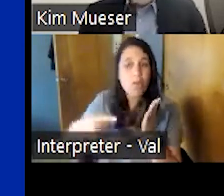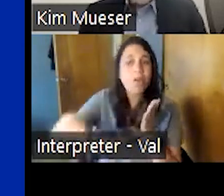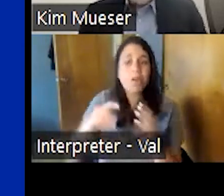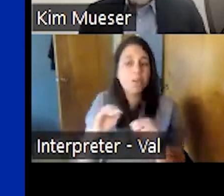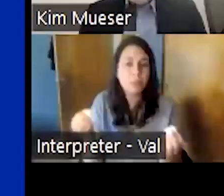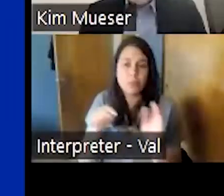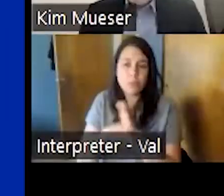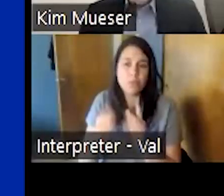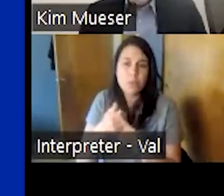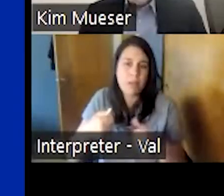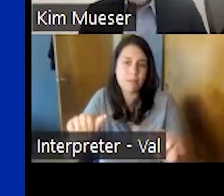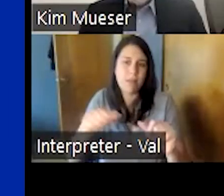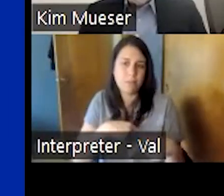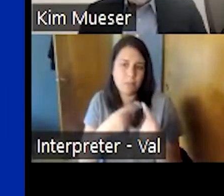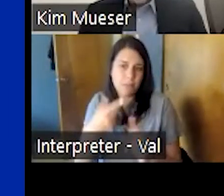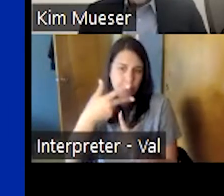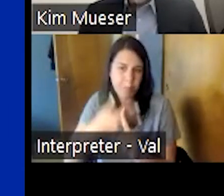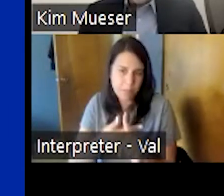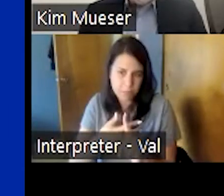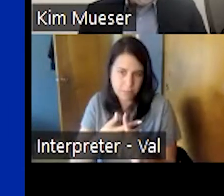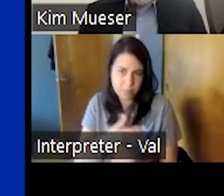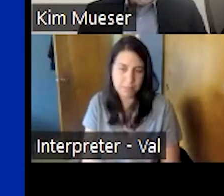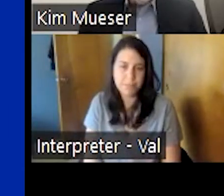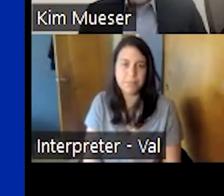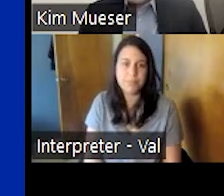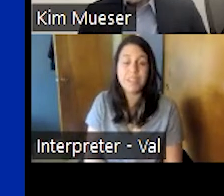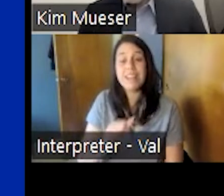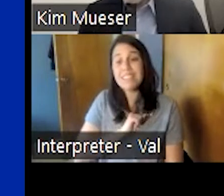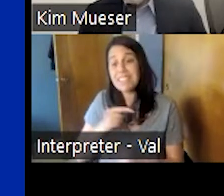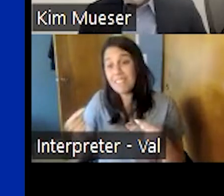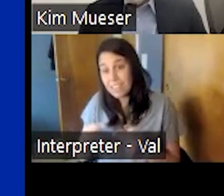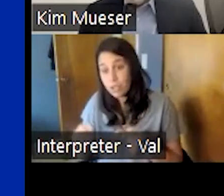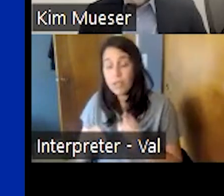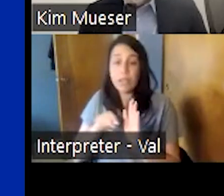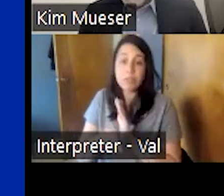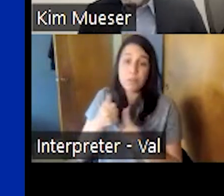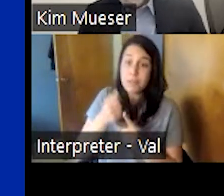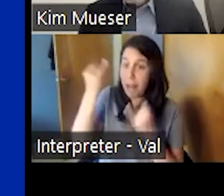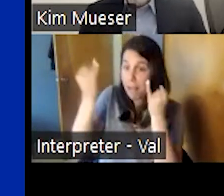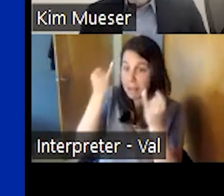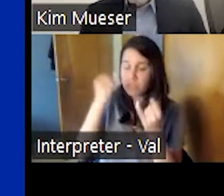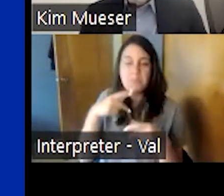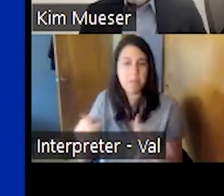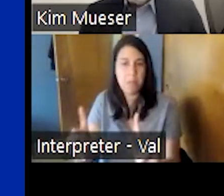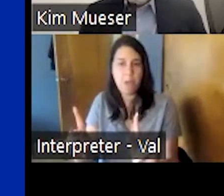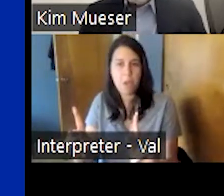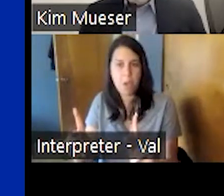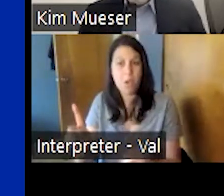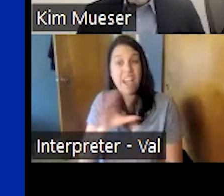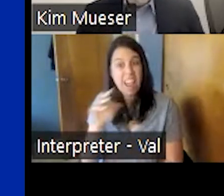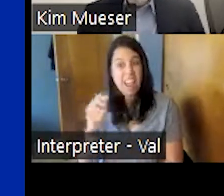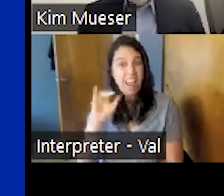suicide attempt within the past 3 months. Self-injury and suicidal ideation were allowed, and as it turned out, were